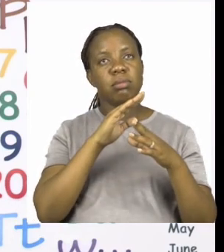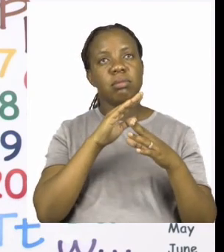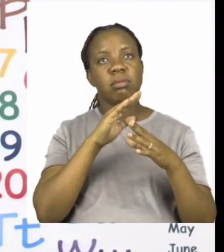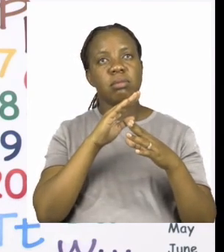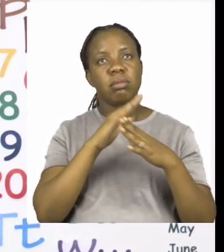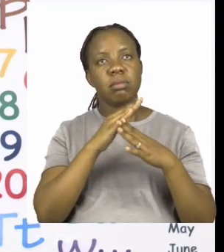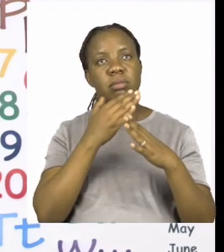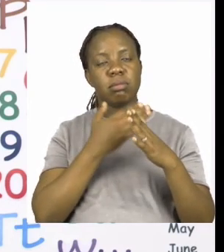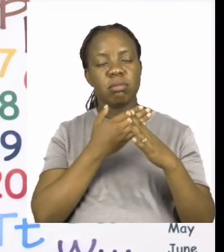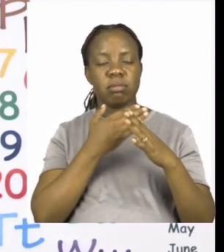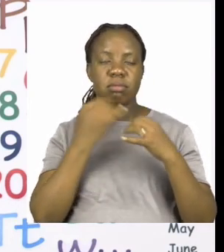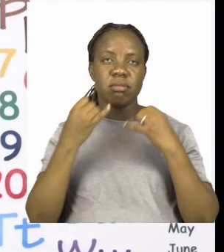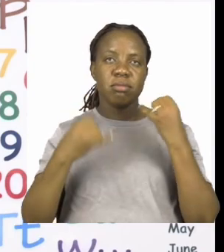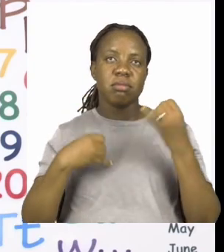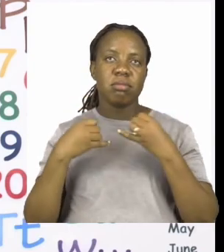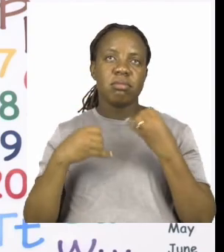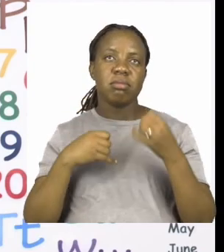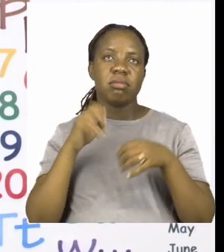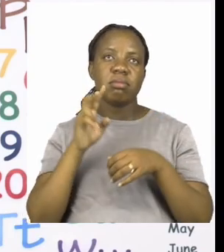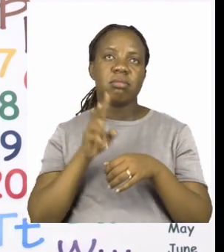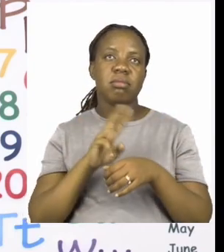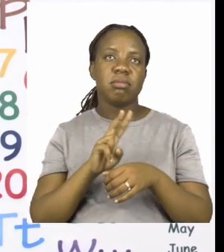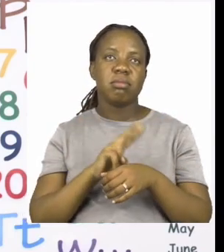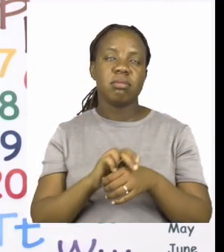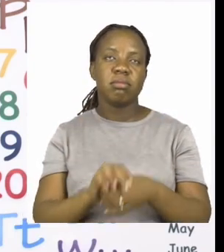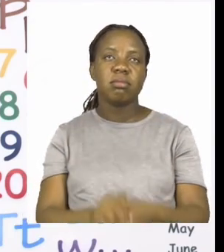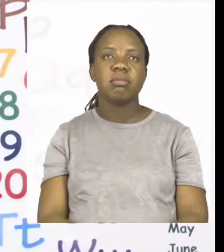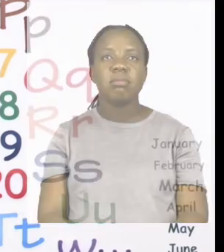everyone. I will see you shortly after the break.